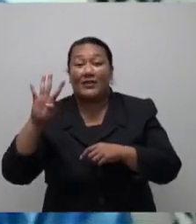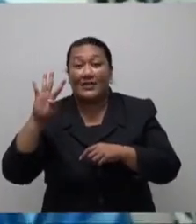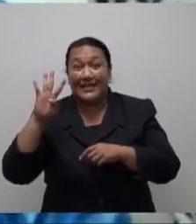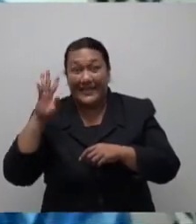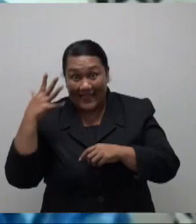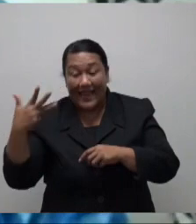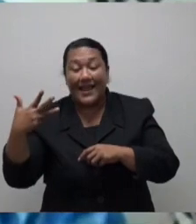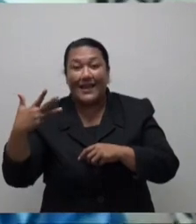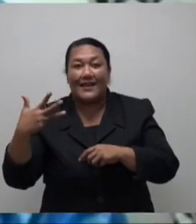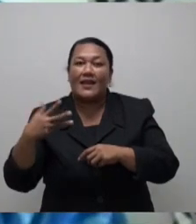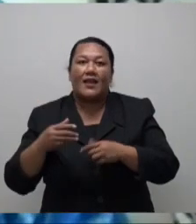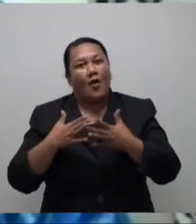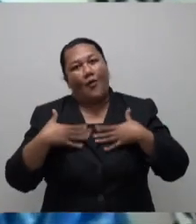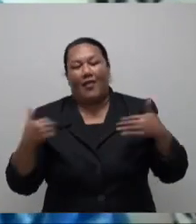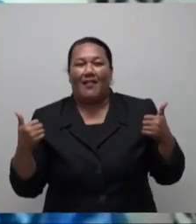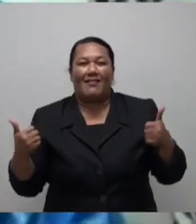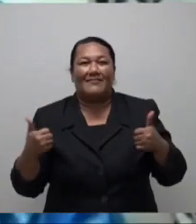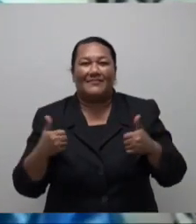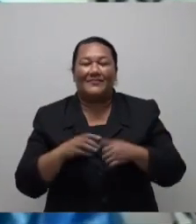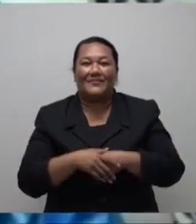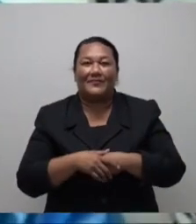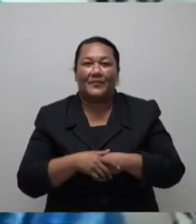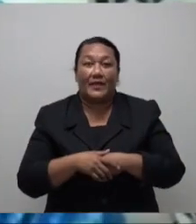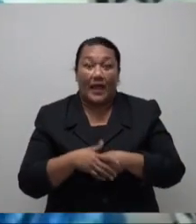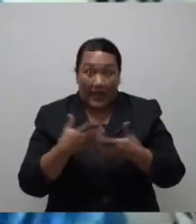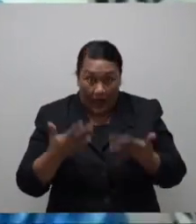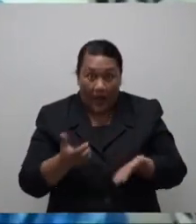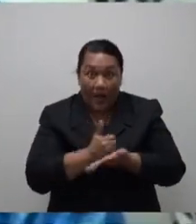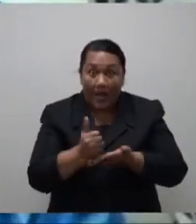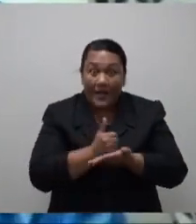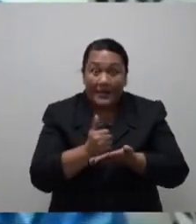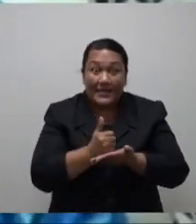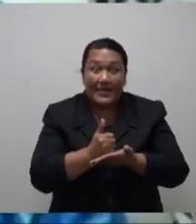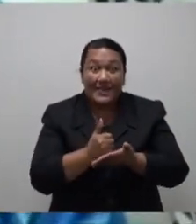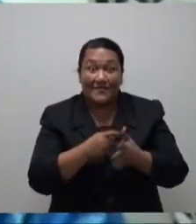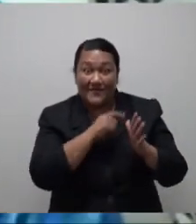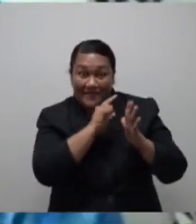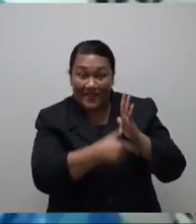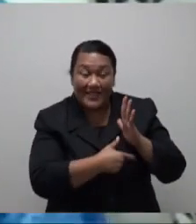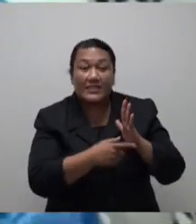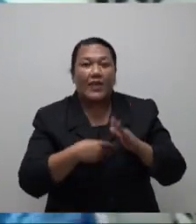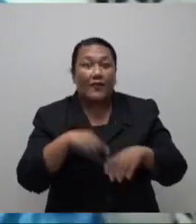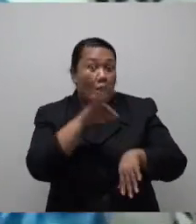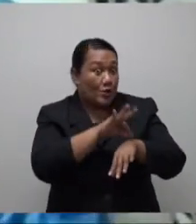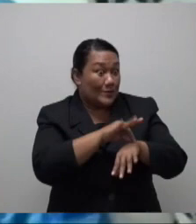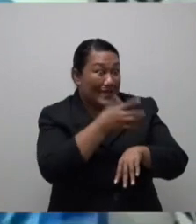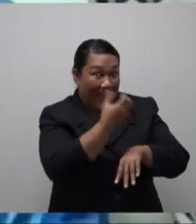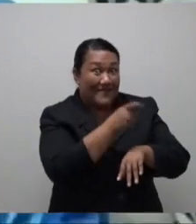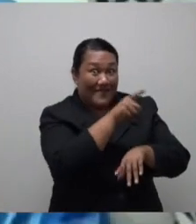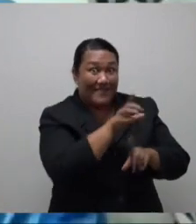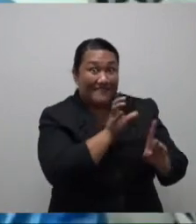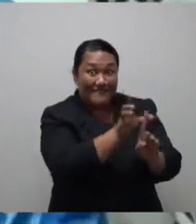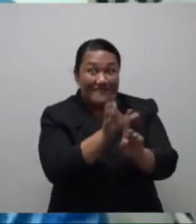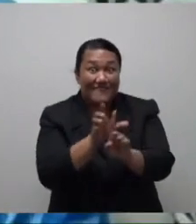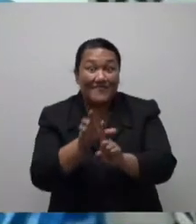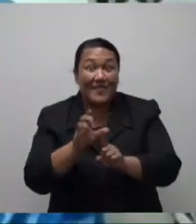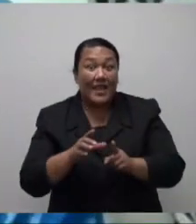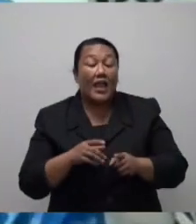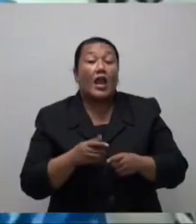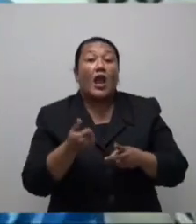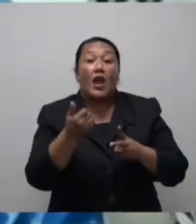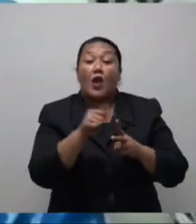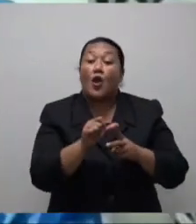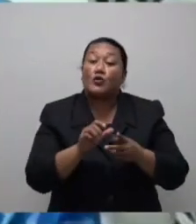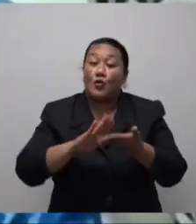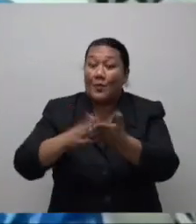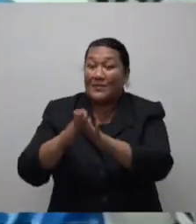We currently have active cases in our hospitals, in our community